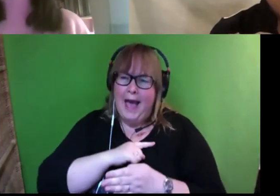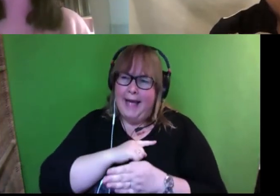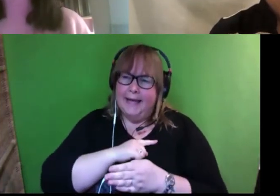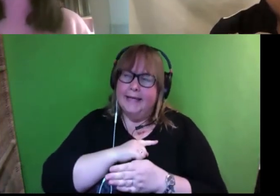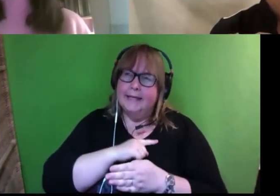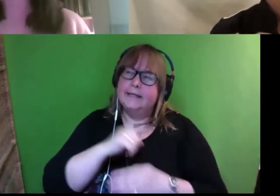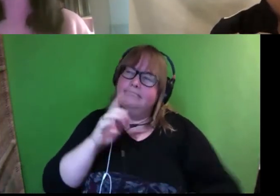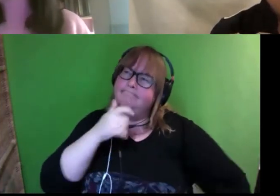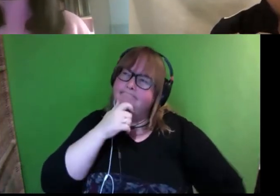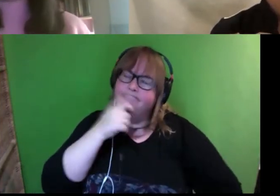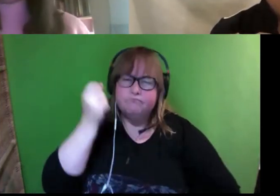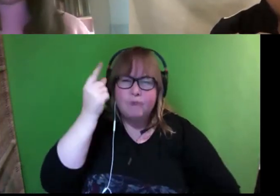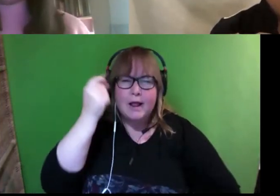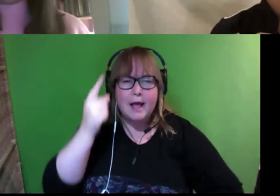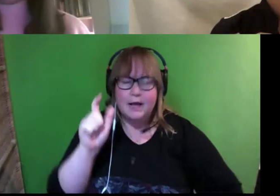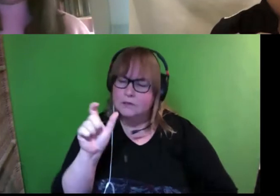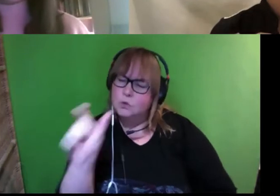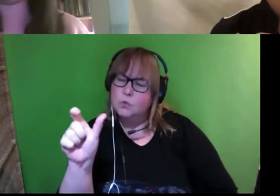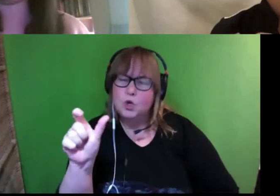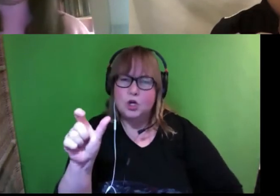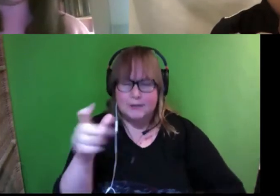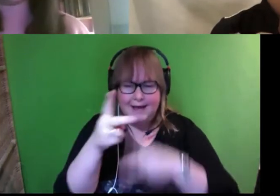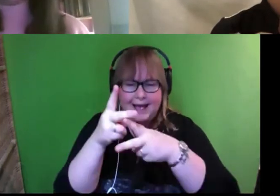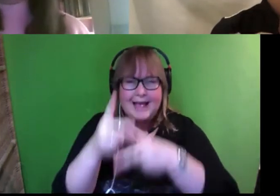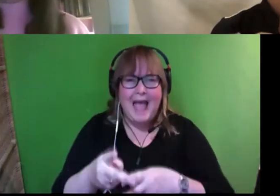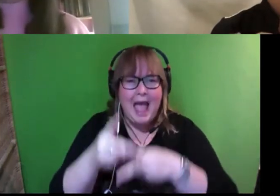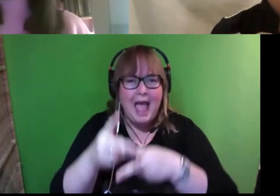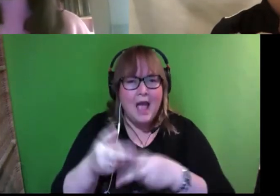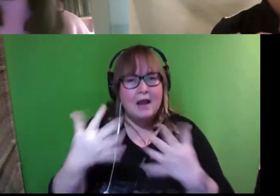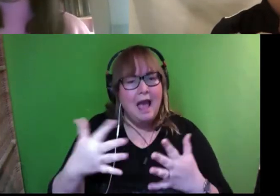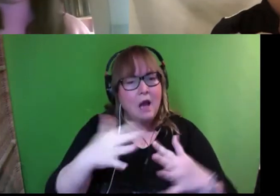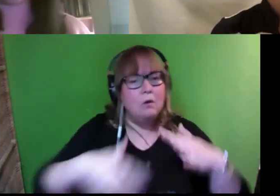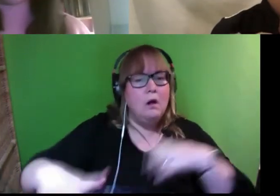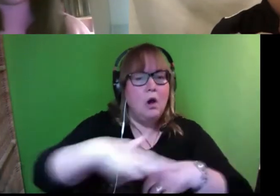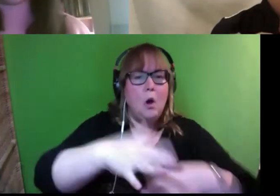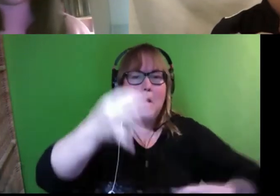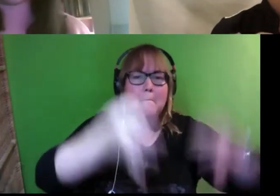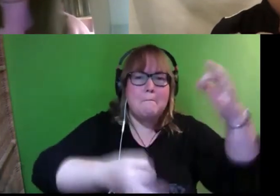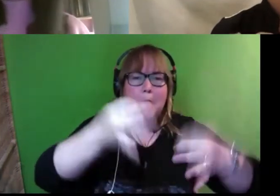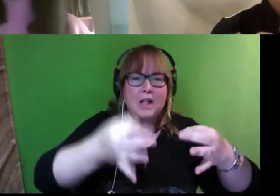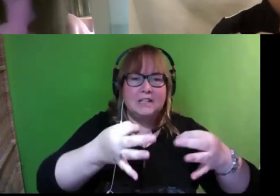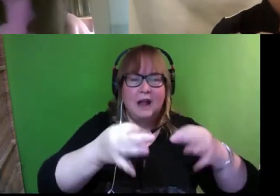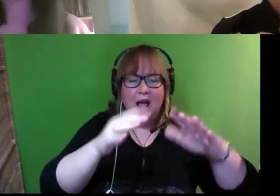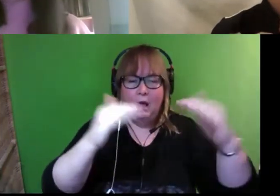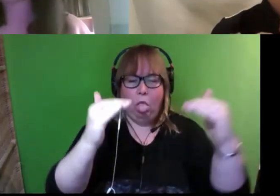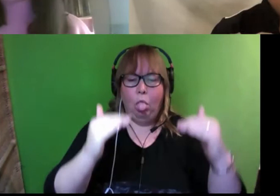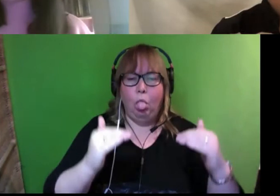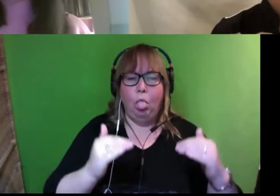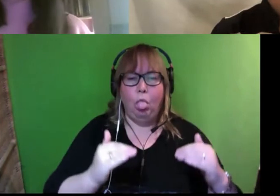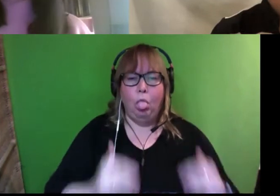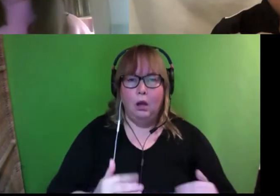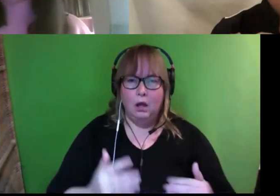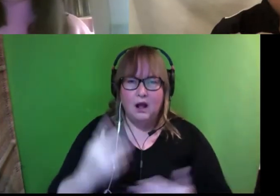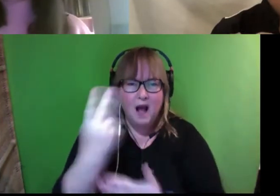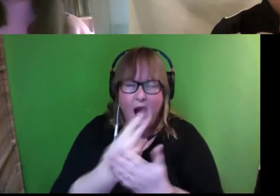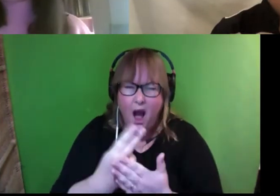care has been depoliticized by our institutions, and this has only really,